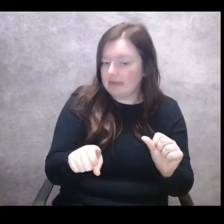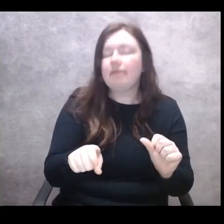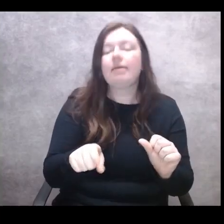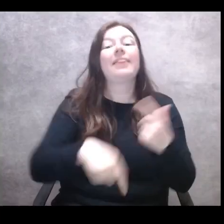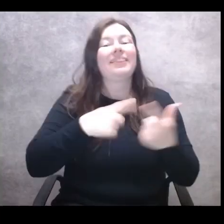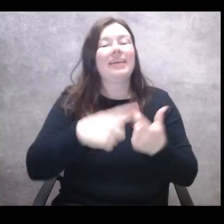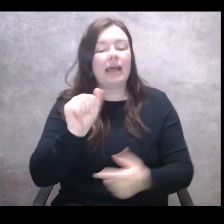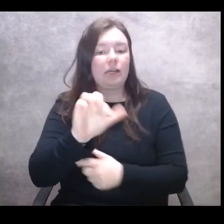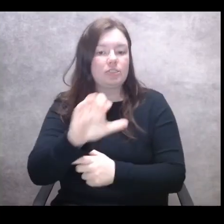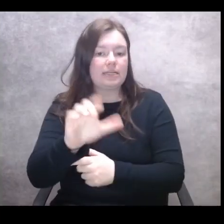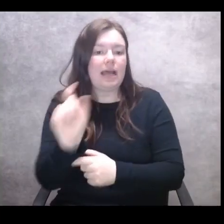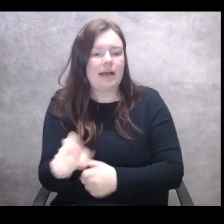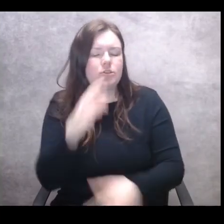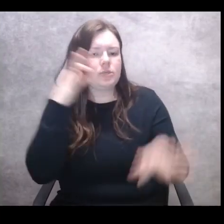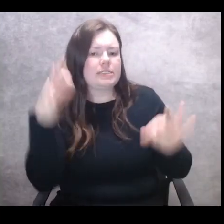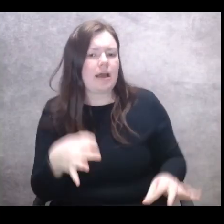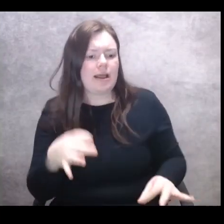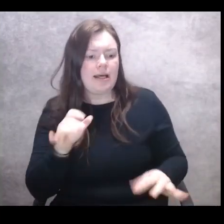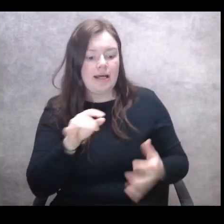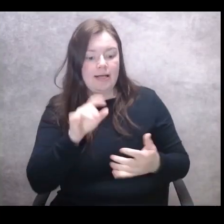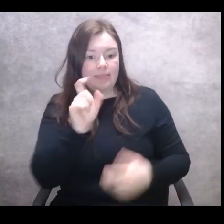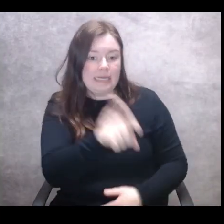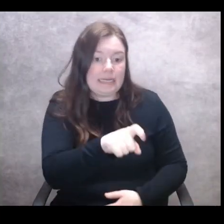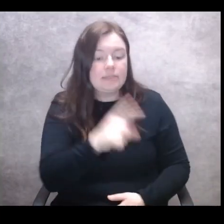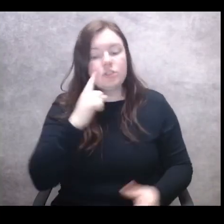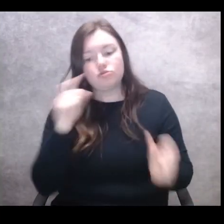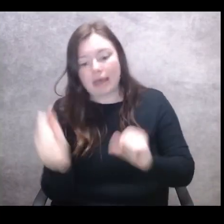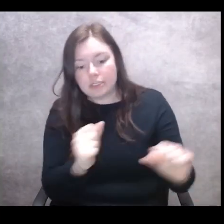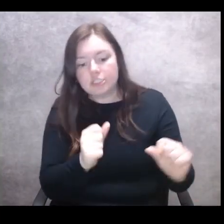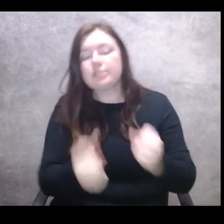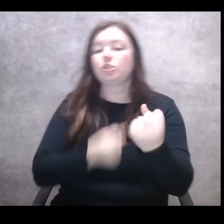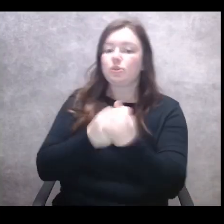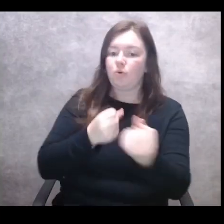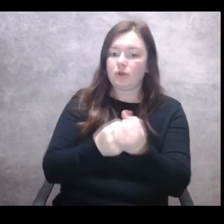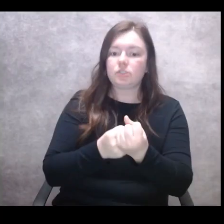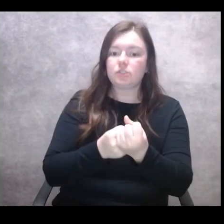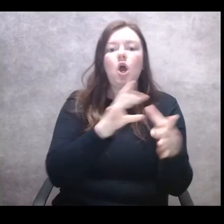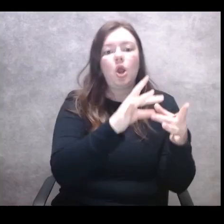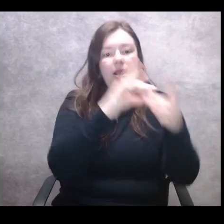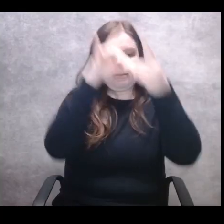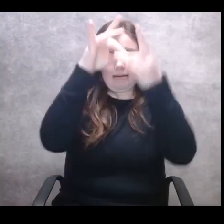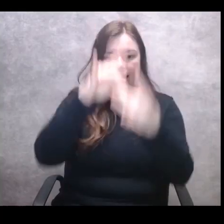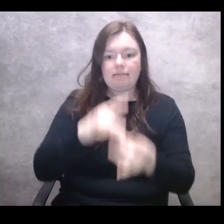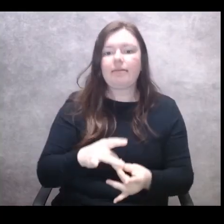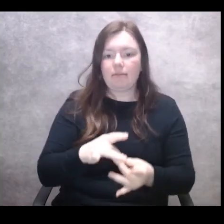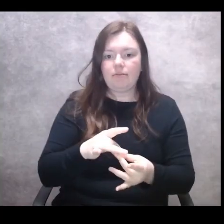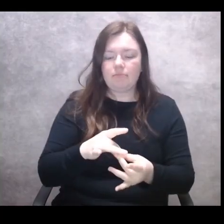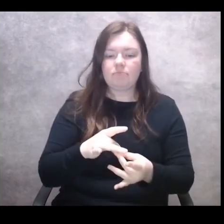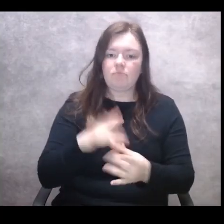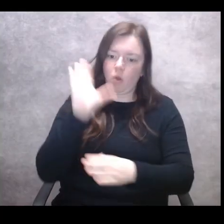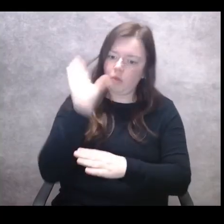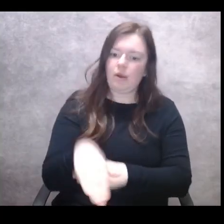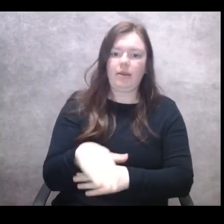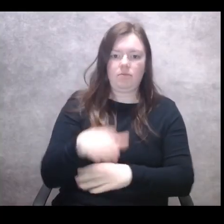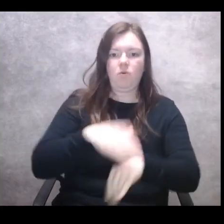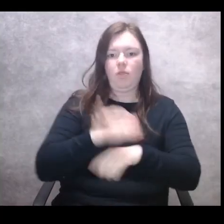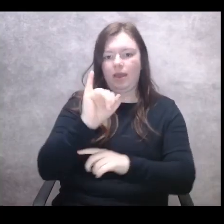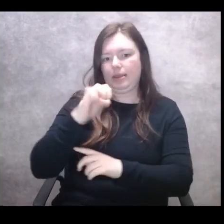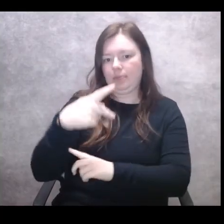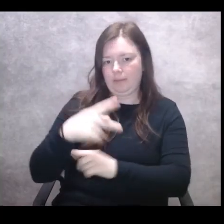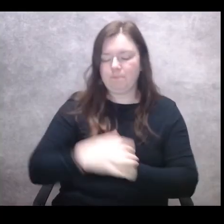the ARC would then need to ensure the needs, strategies, and supports are connected throughout the